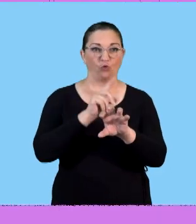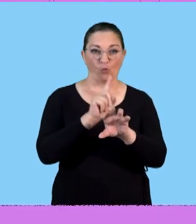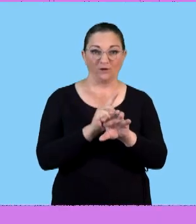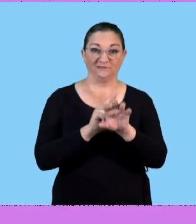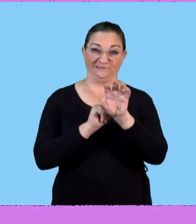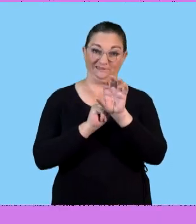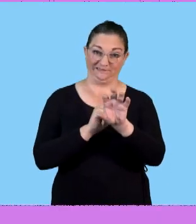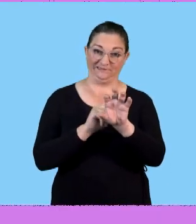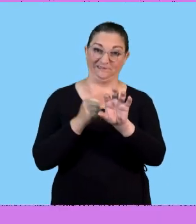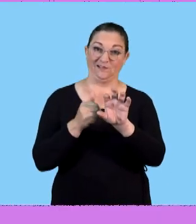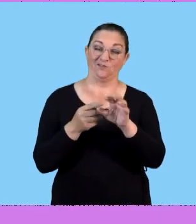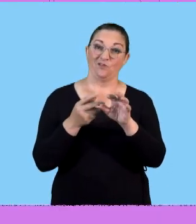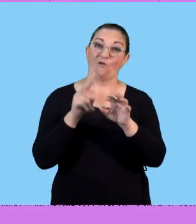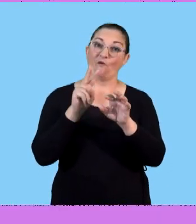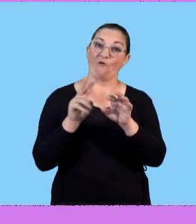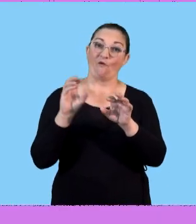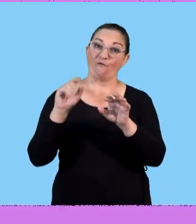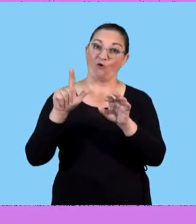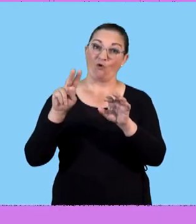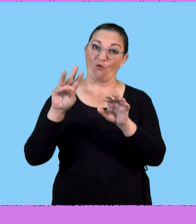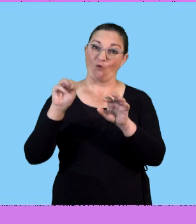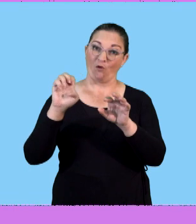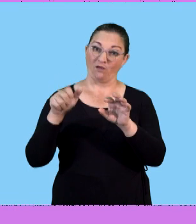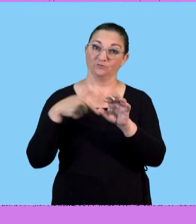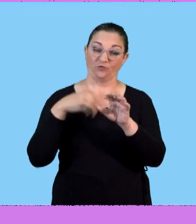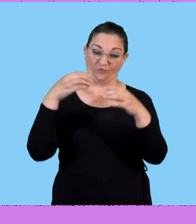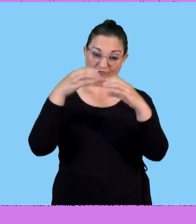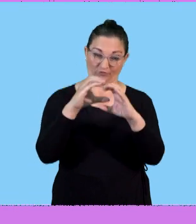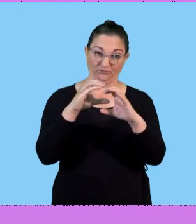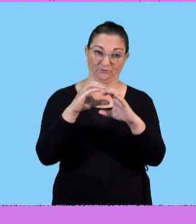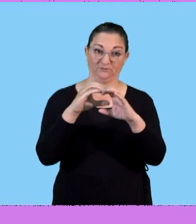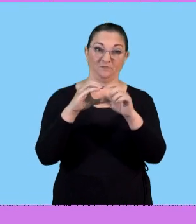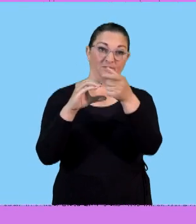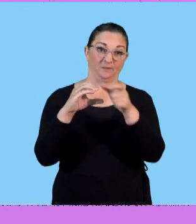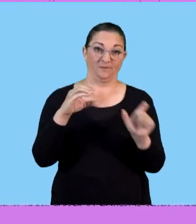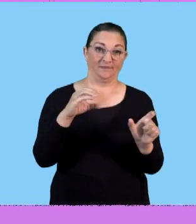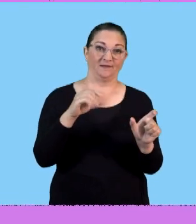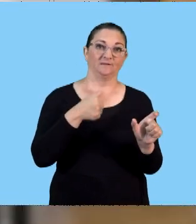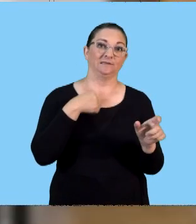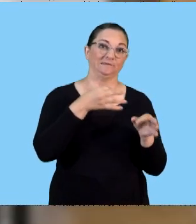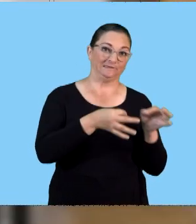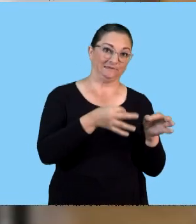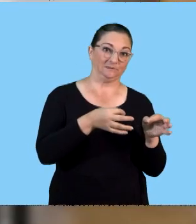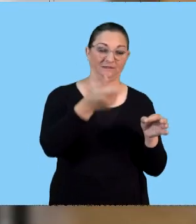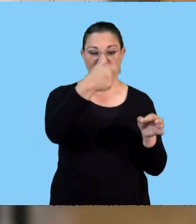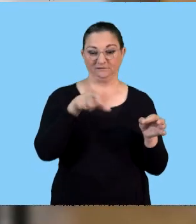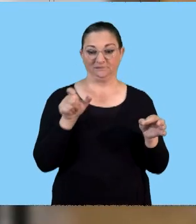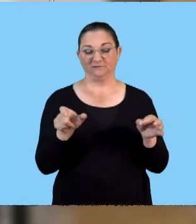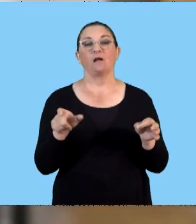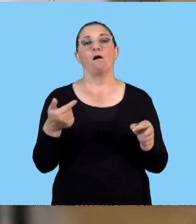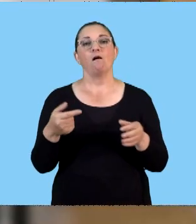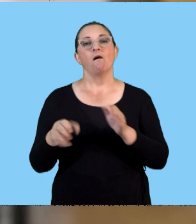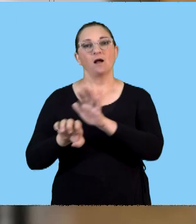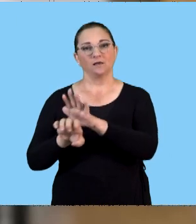is volume, right? That's the focus of our lesson today. And we will focus firstly on some explanation and thereafter we'll do